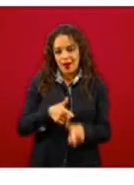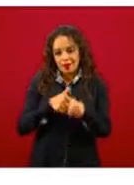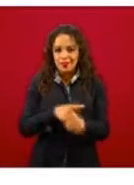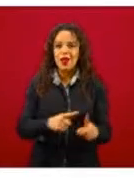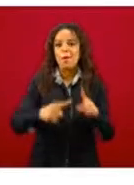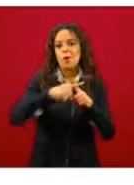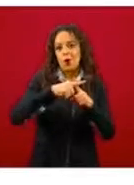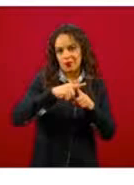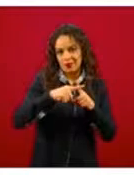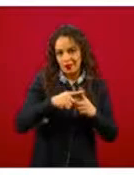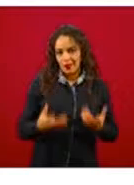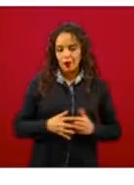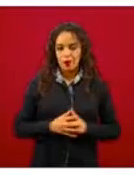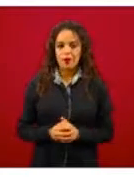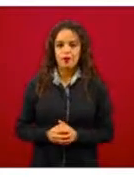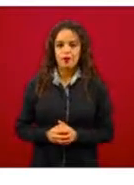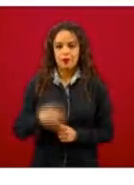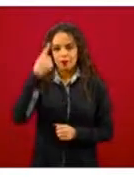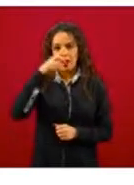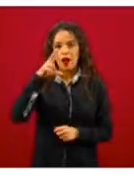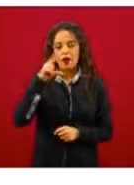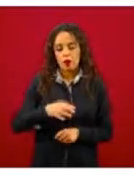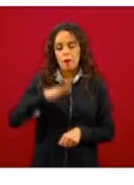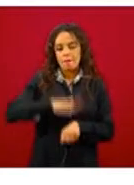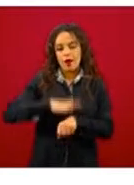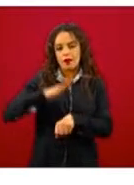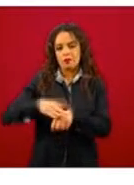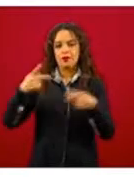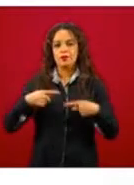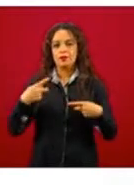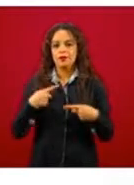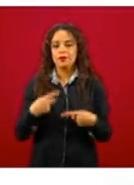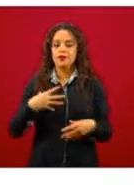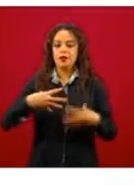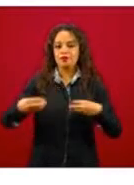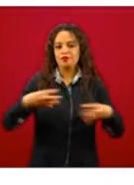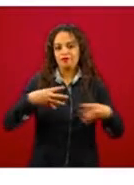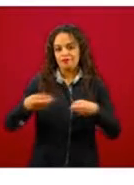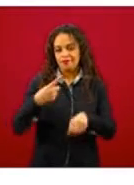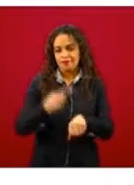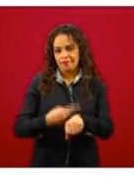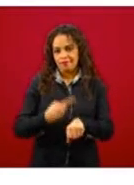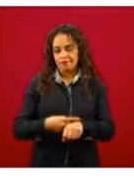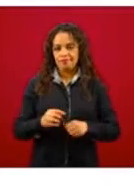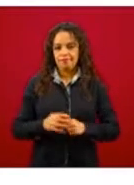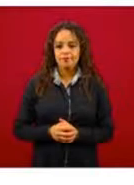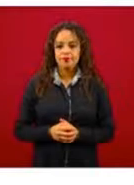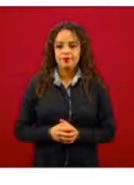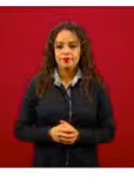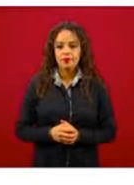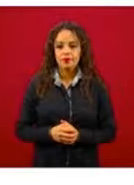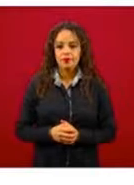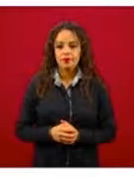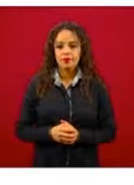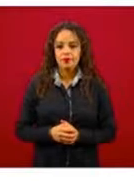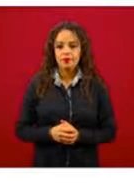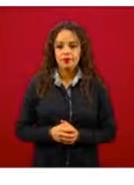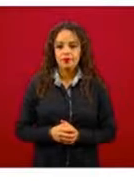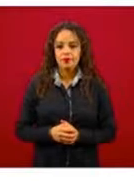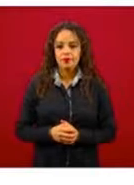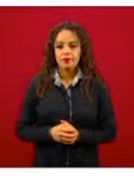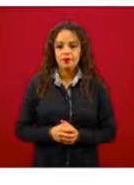in the way we handle the pandemic, and that you continue to have positive numbers, and that the number of confirmed cases does not continue to